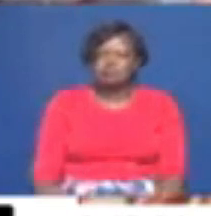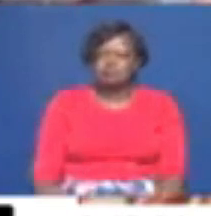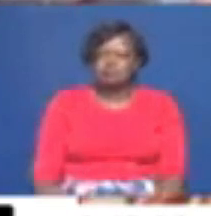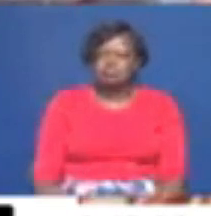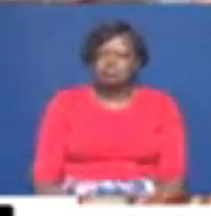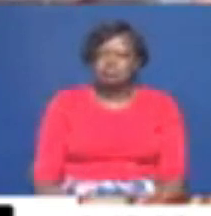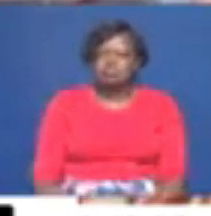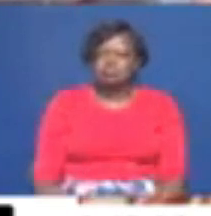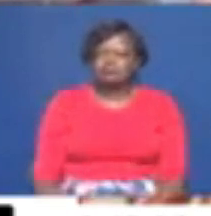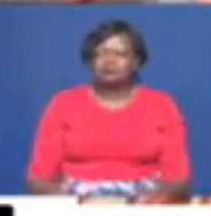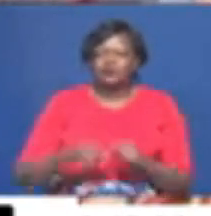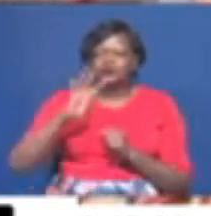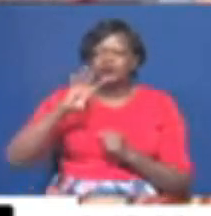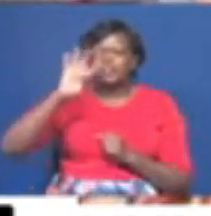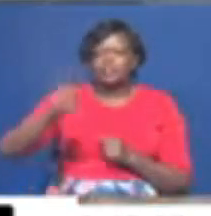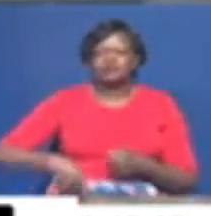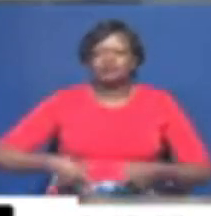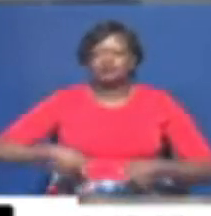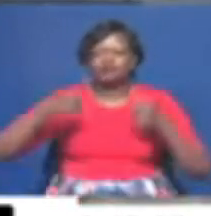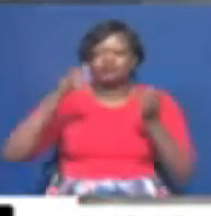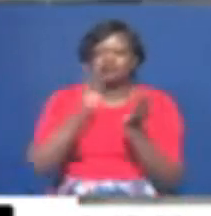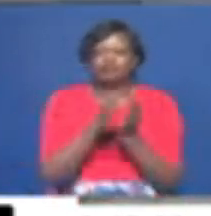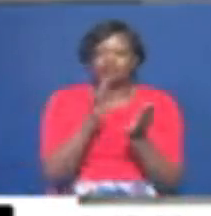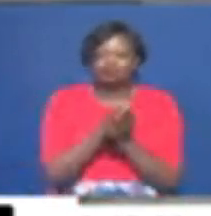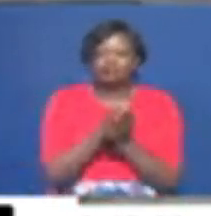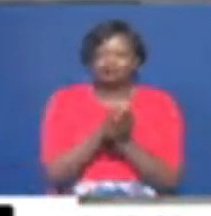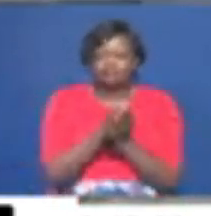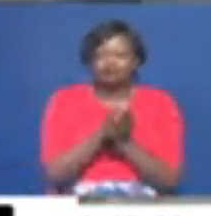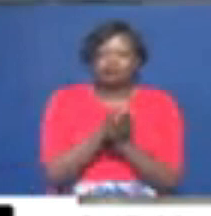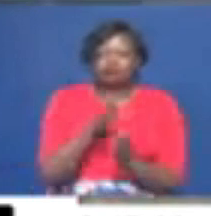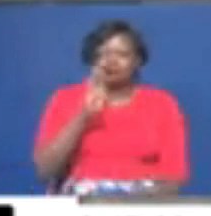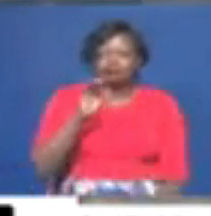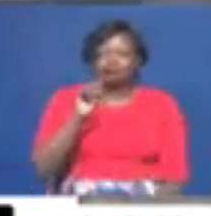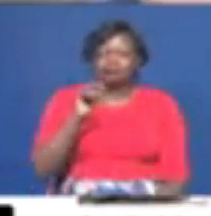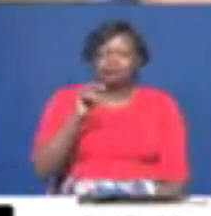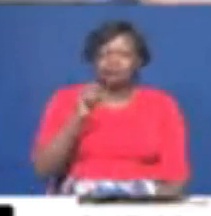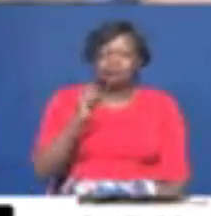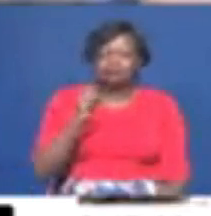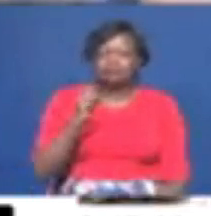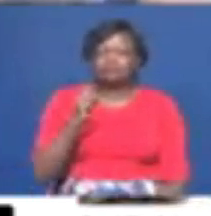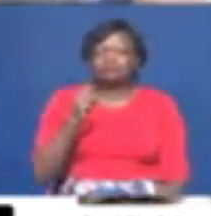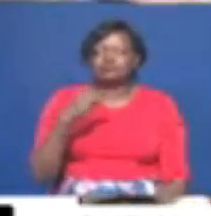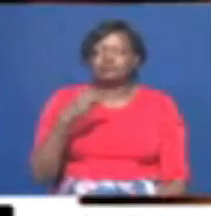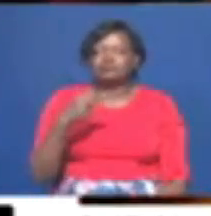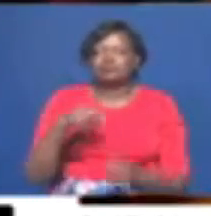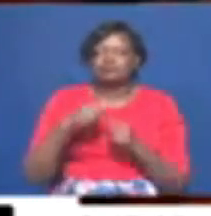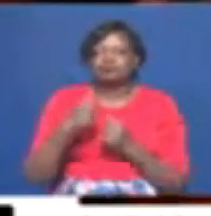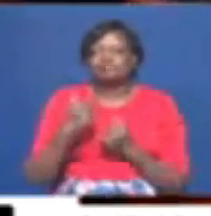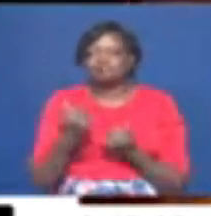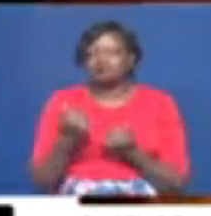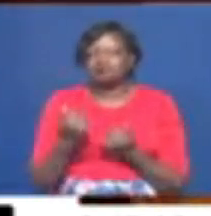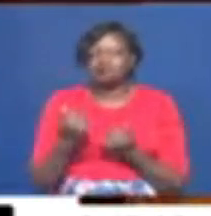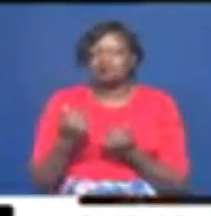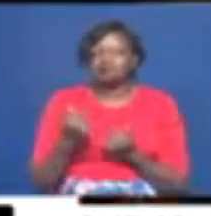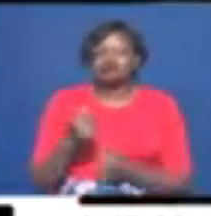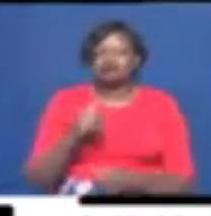Around 4,000 containers were stored at the depot in Sitakunda, which is around 40 kilometers from Chittagong, Bangladesh's main